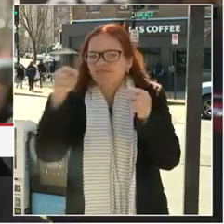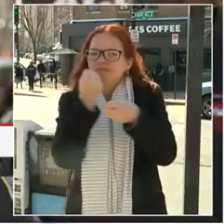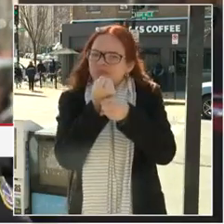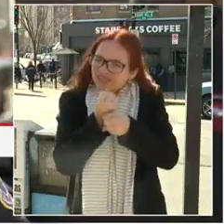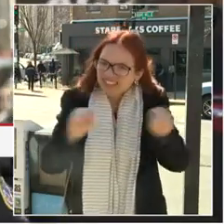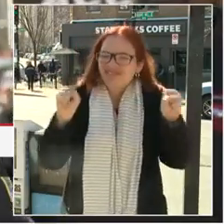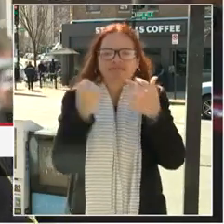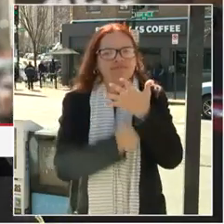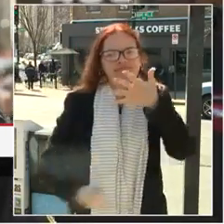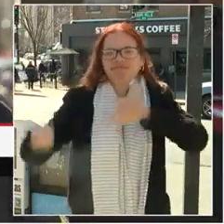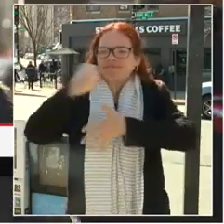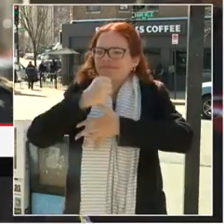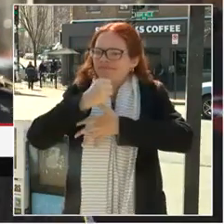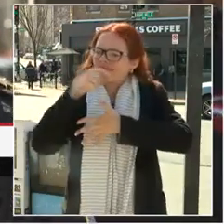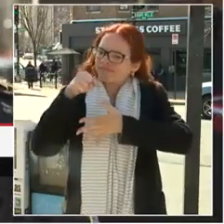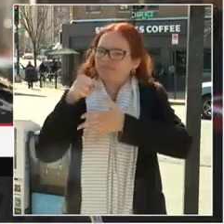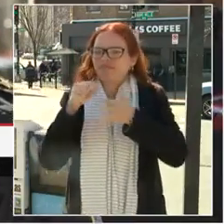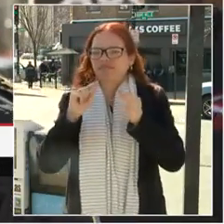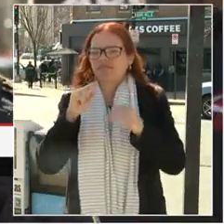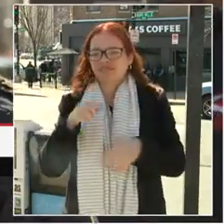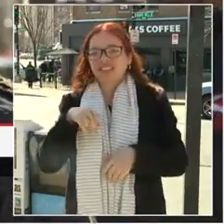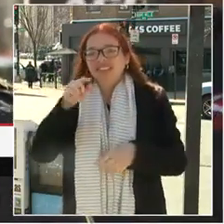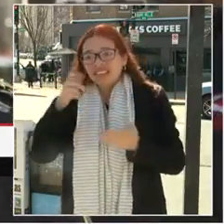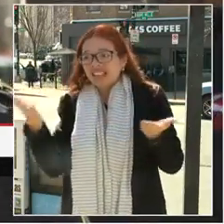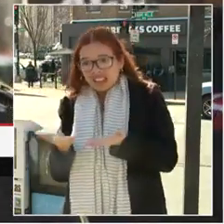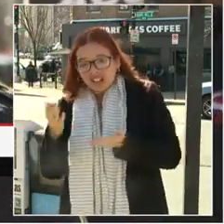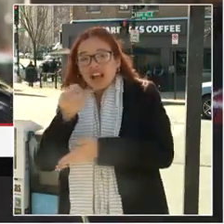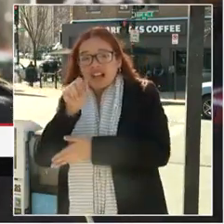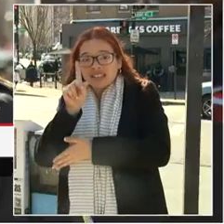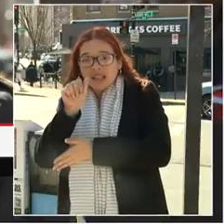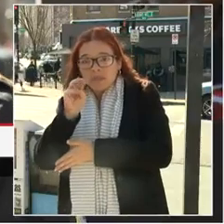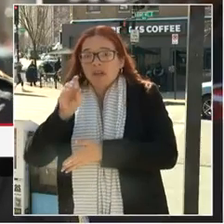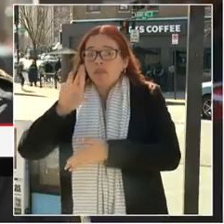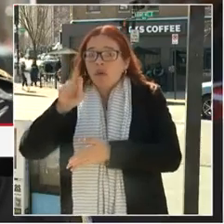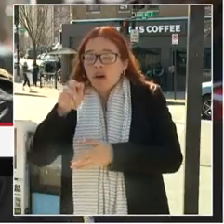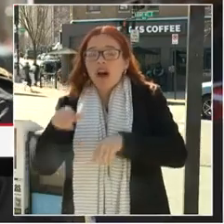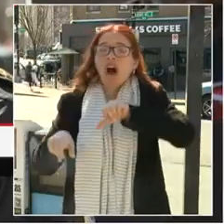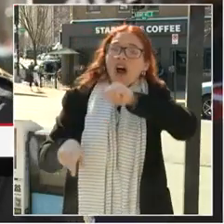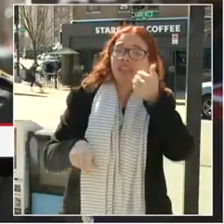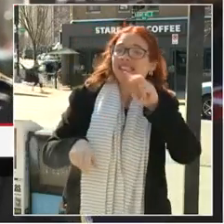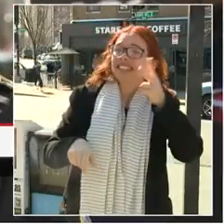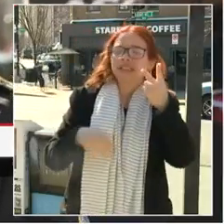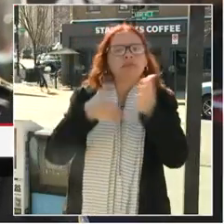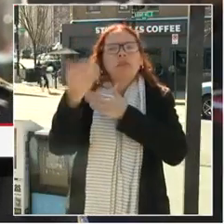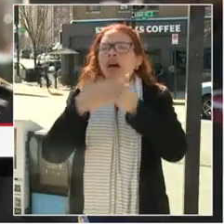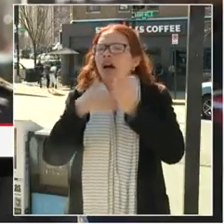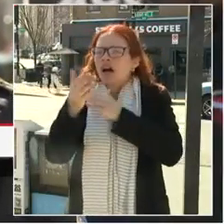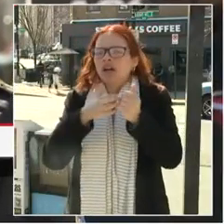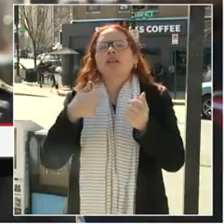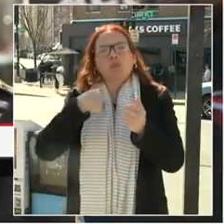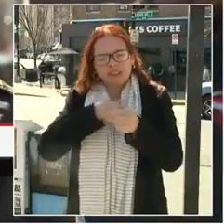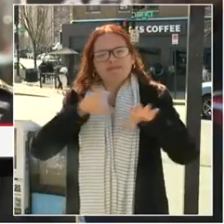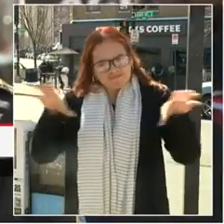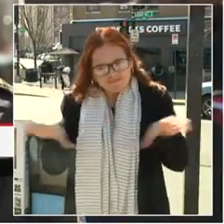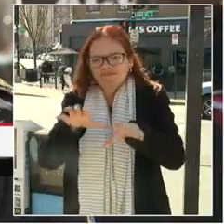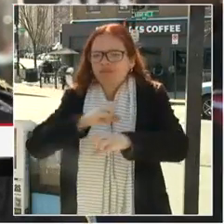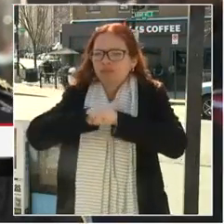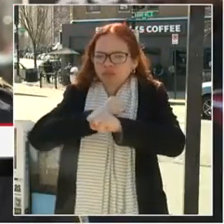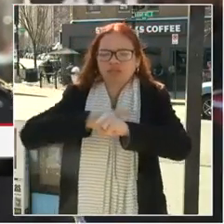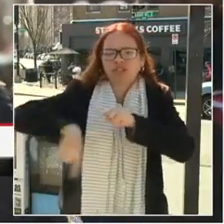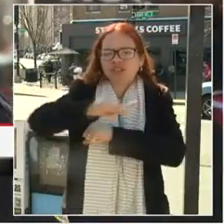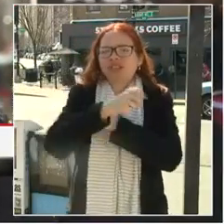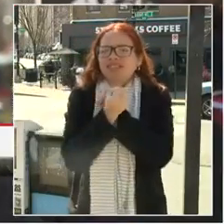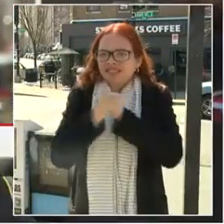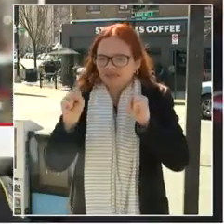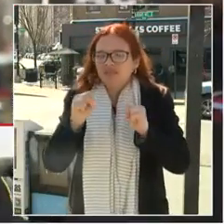if it is here in Adams Morgan or in the 6th District, we are committed to safeguarding lives and property. MPD